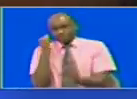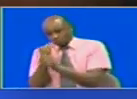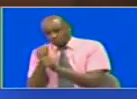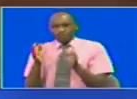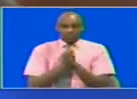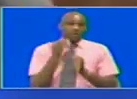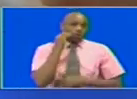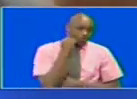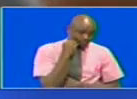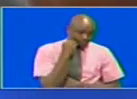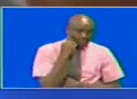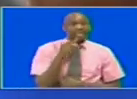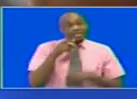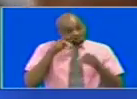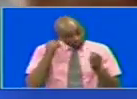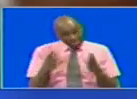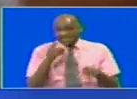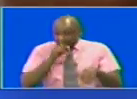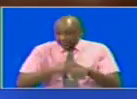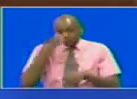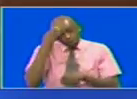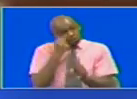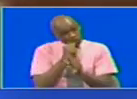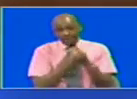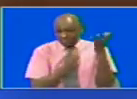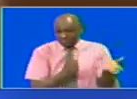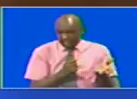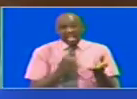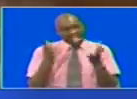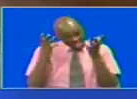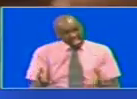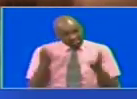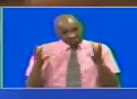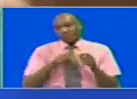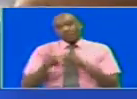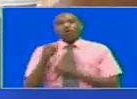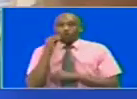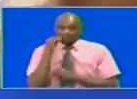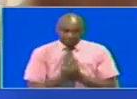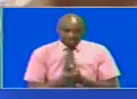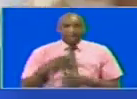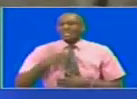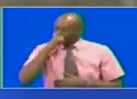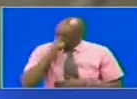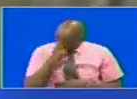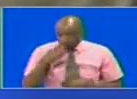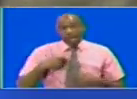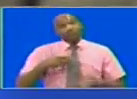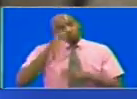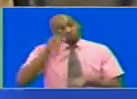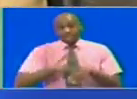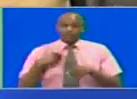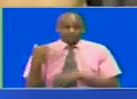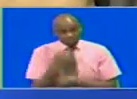nyumbani. Mara nyingi ikibainika majukumu ya kikazi yanamwandama hadi nyumbani. I would wish to spend more time with them,